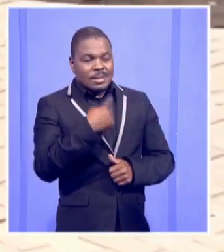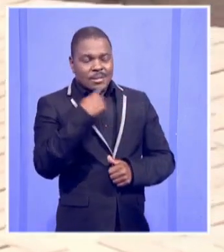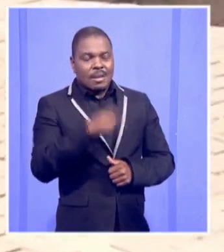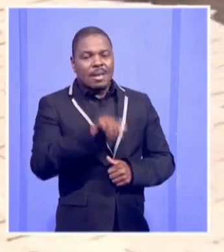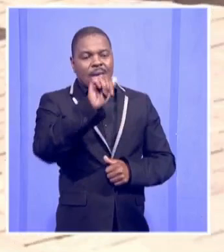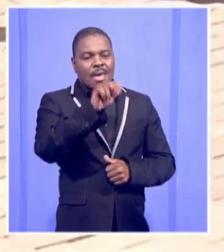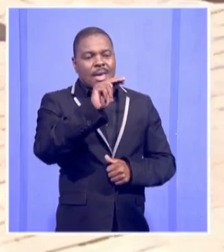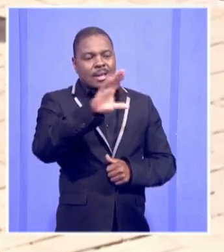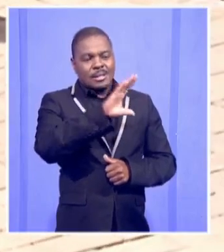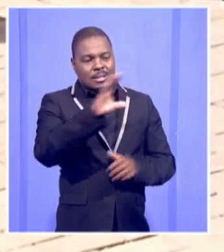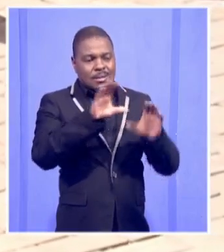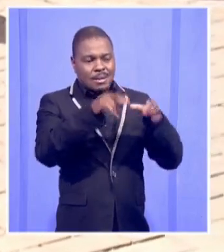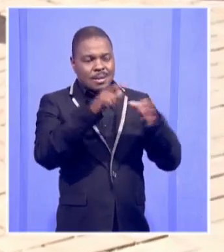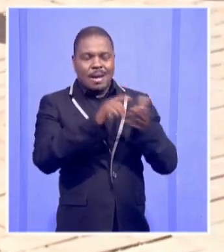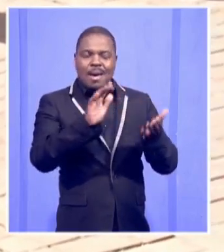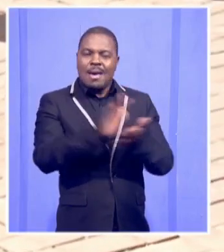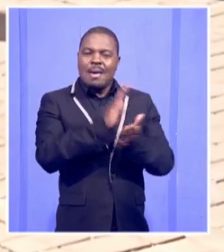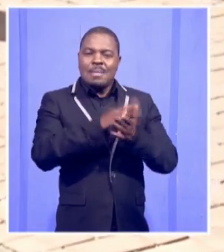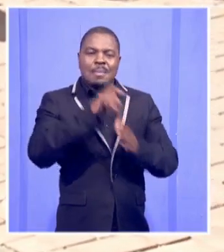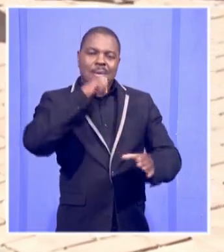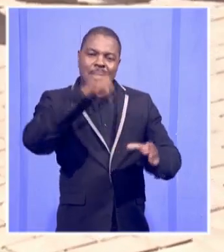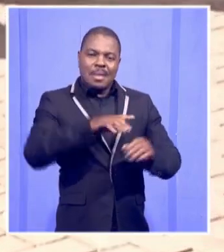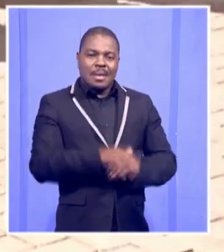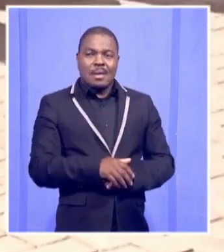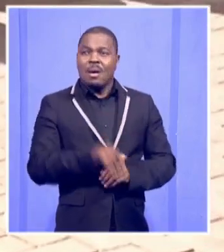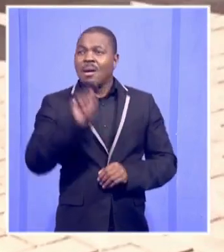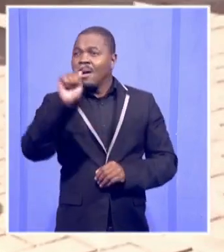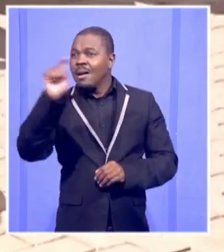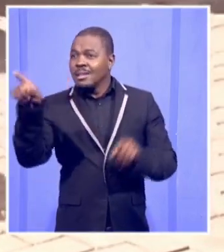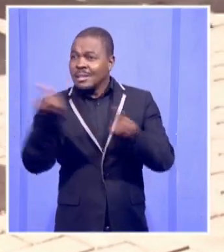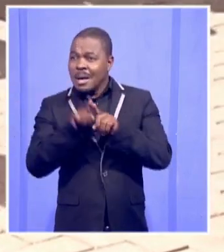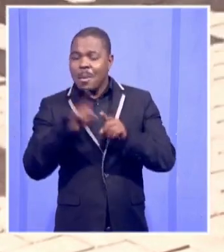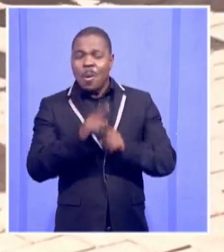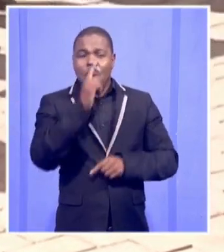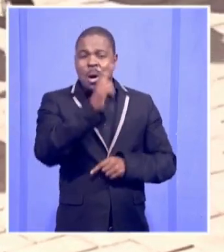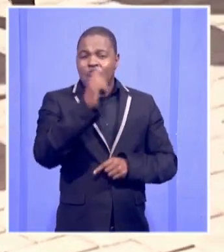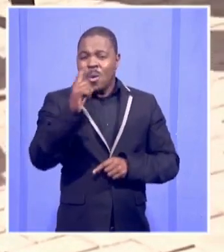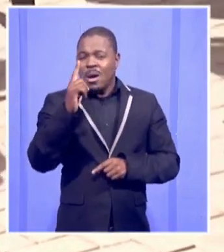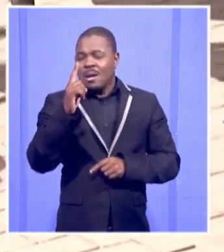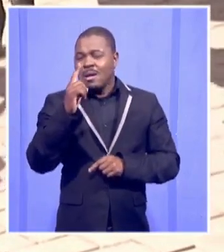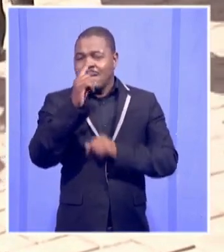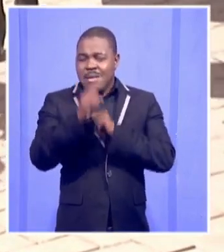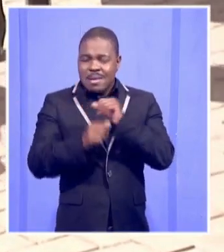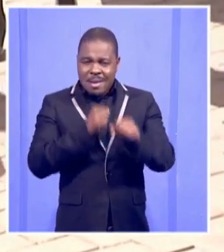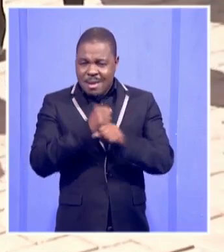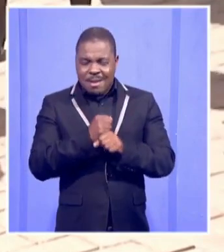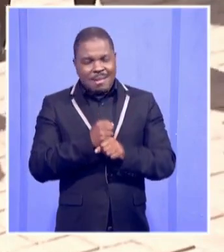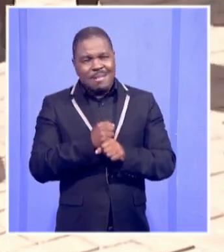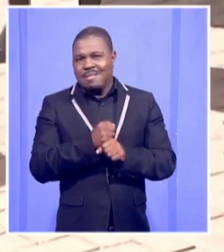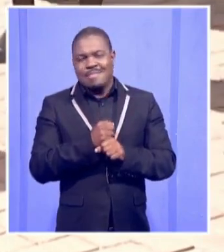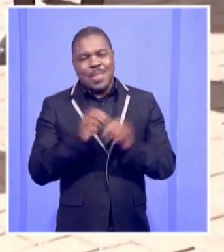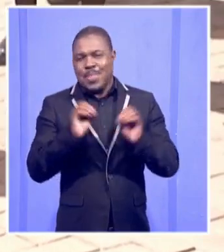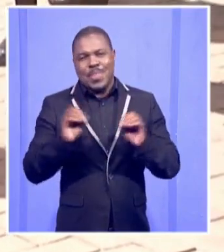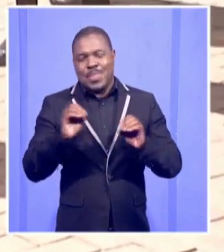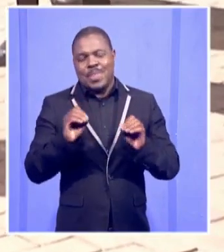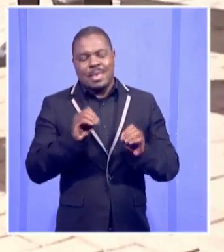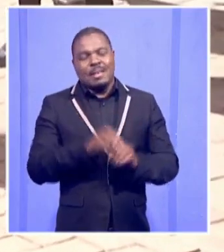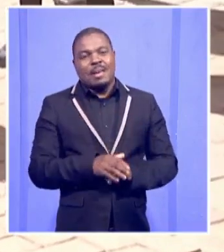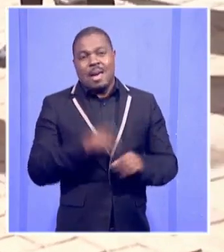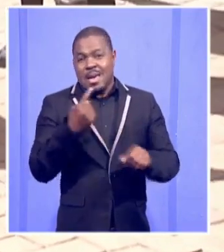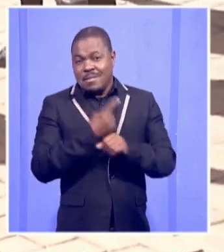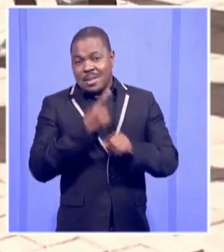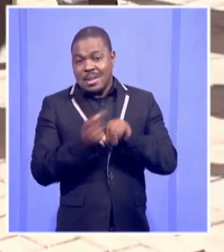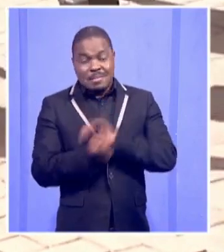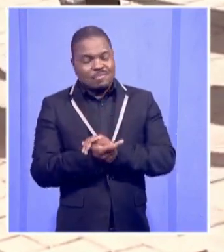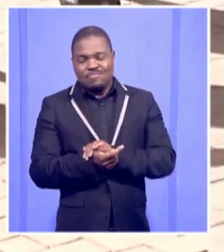Congress. Not each and every party that gets to celebrate 111 years. And I'm saying that because we really